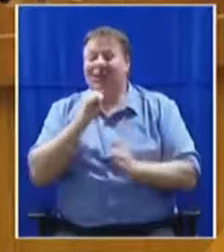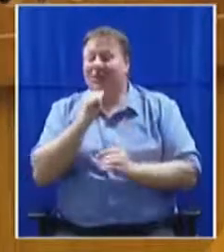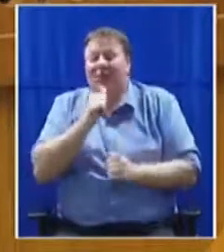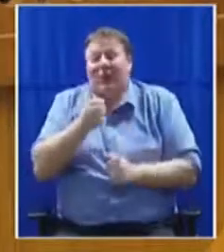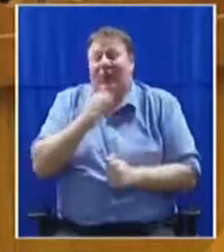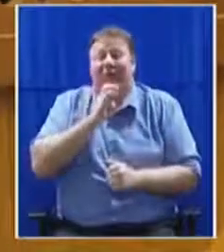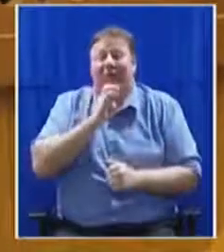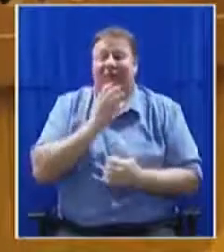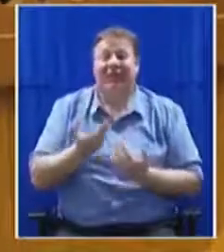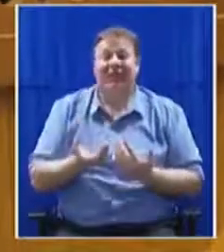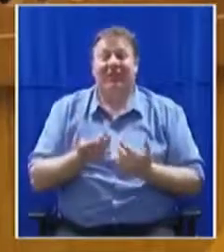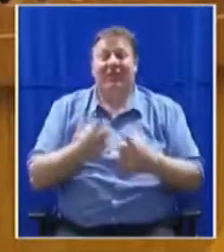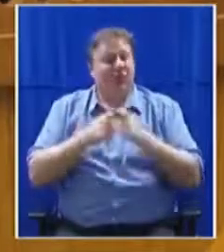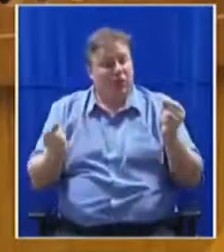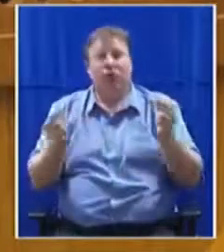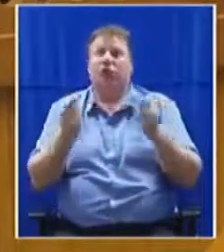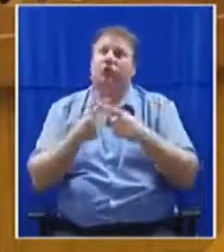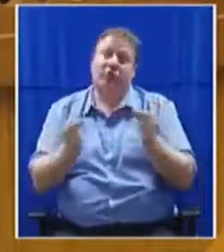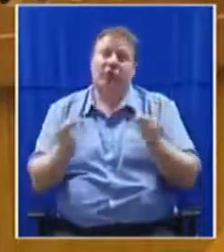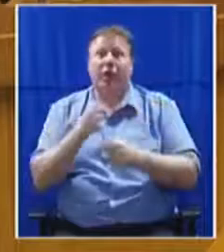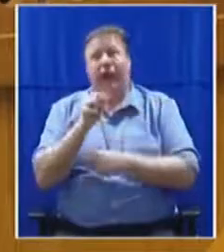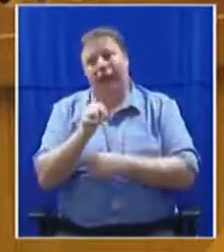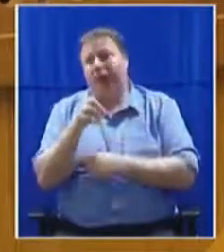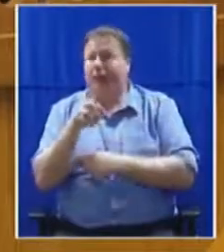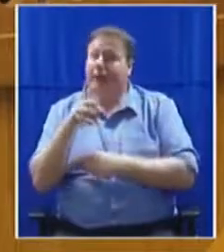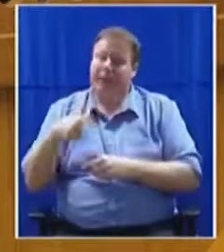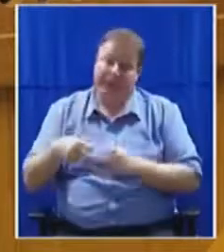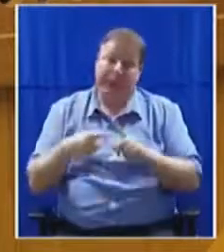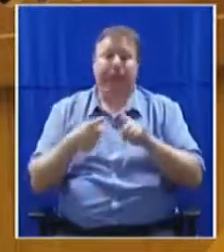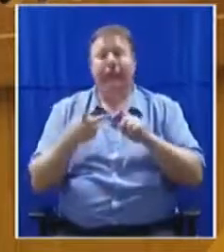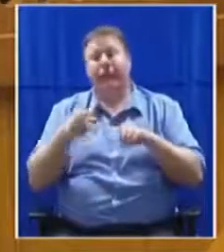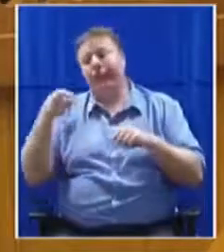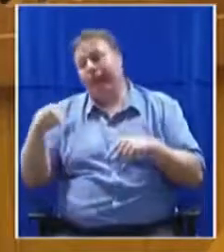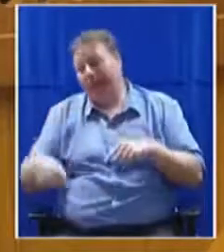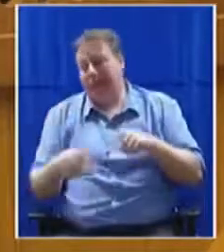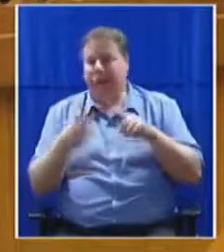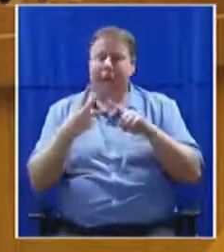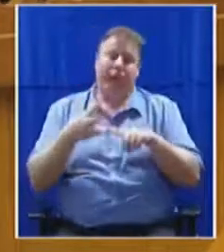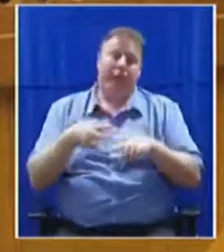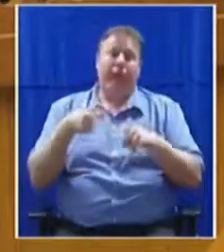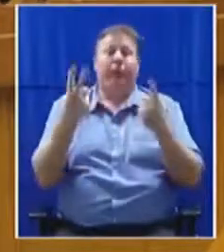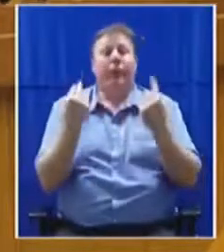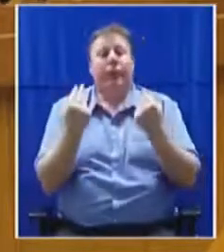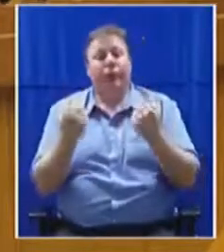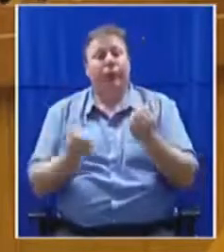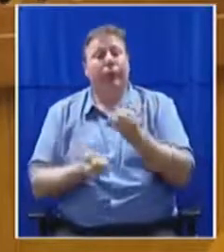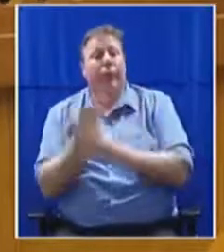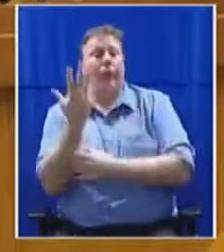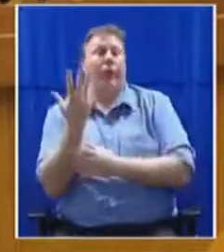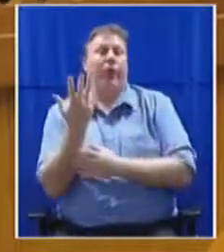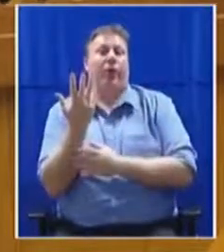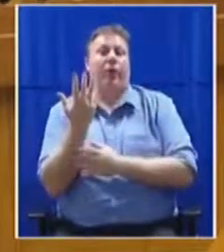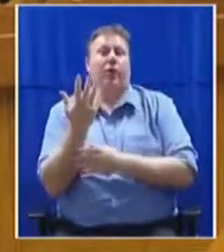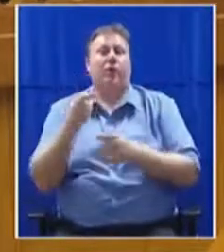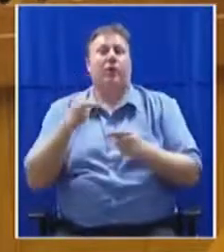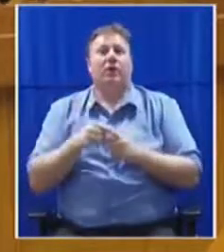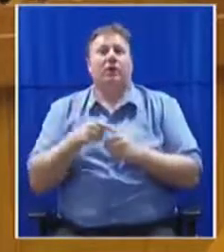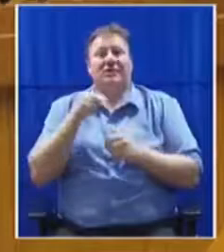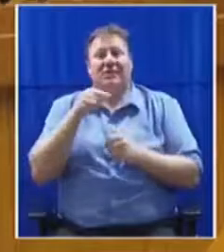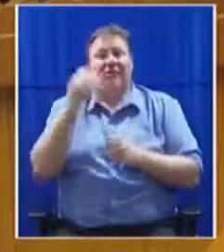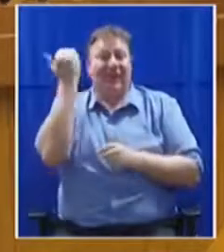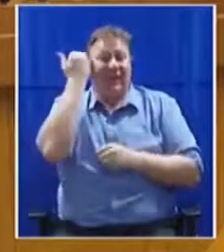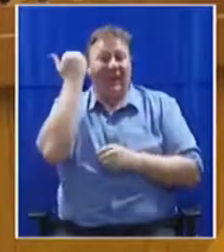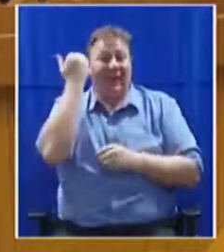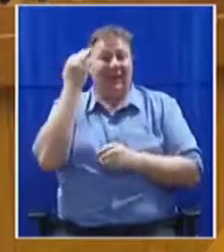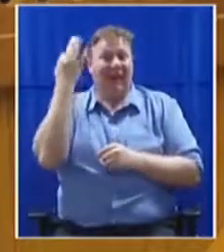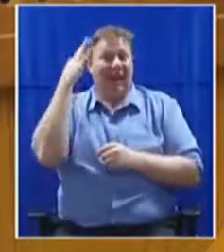this history. It was NDP, it was GEAR, and then it was the New Growth Path. This government has not been